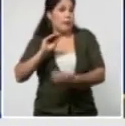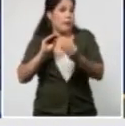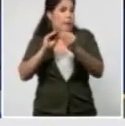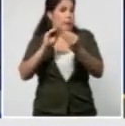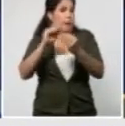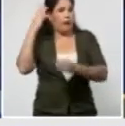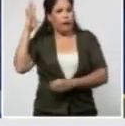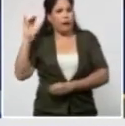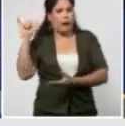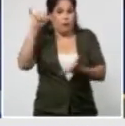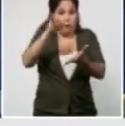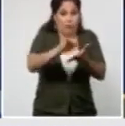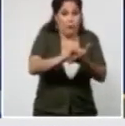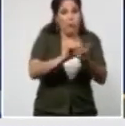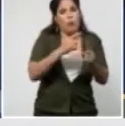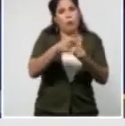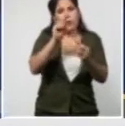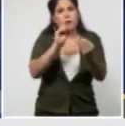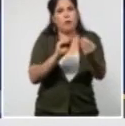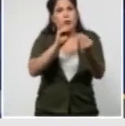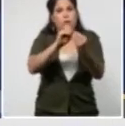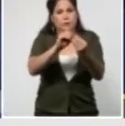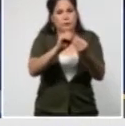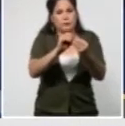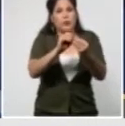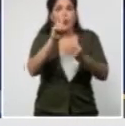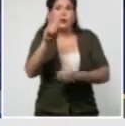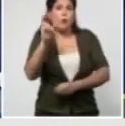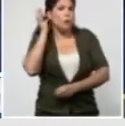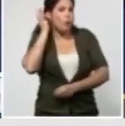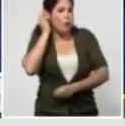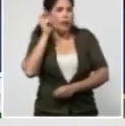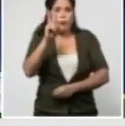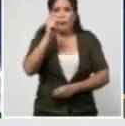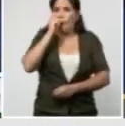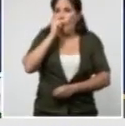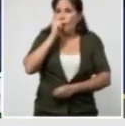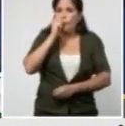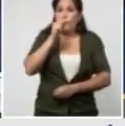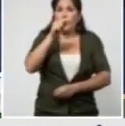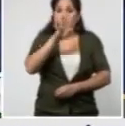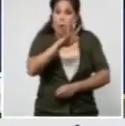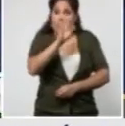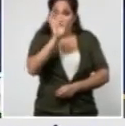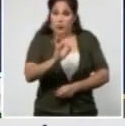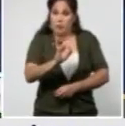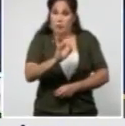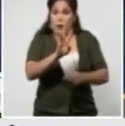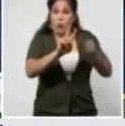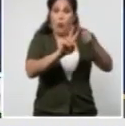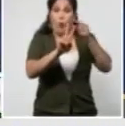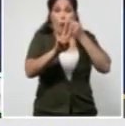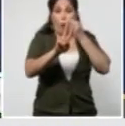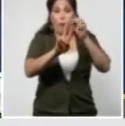163 people have been diagnosed in our country. 2 are male cases and 2 are female.